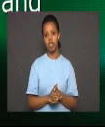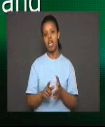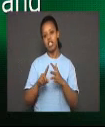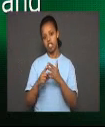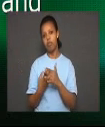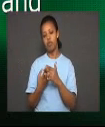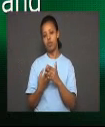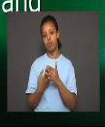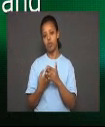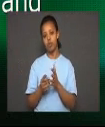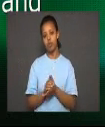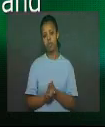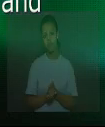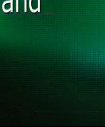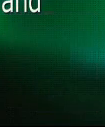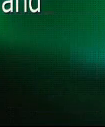Begin.